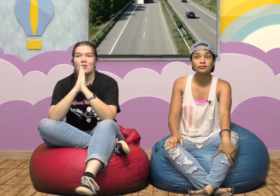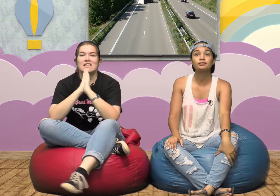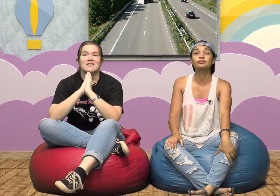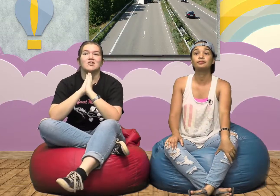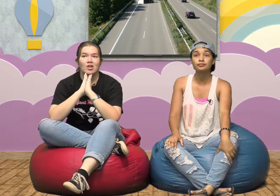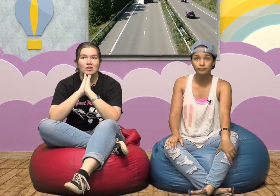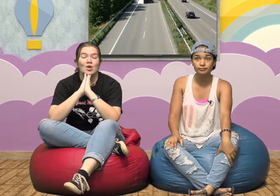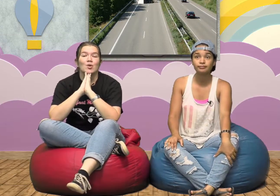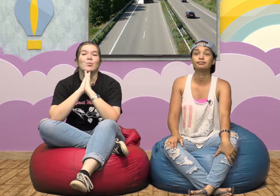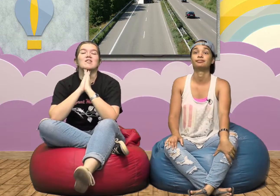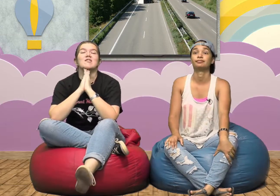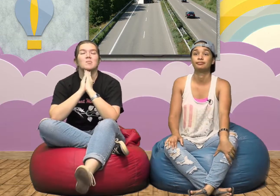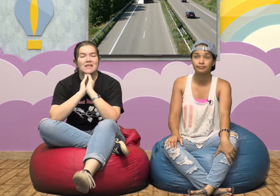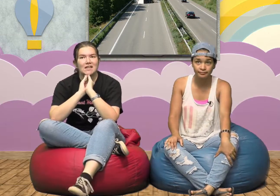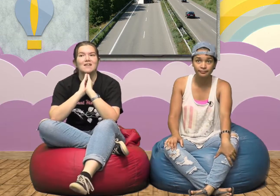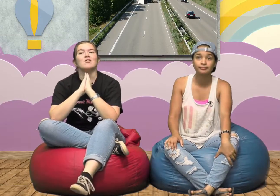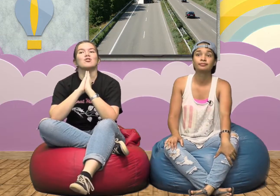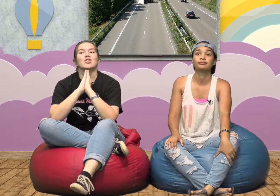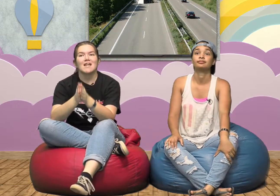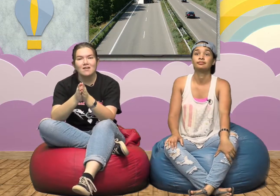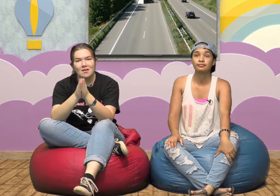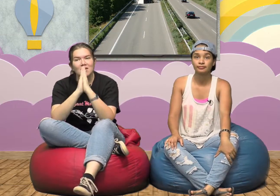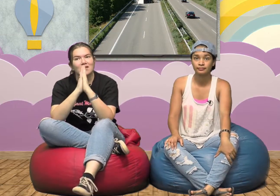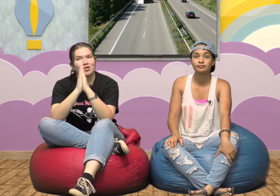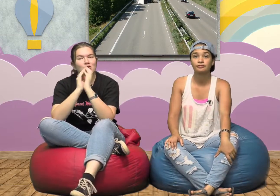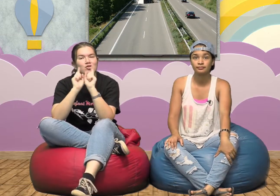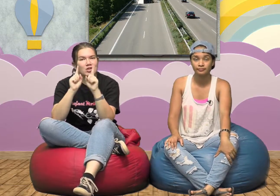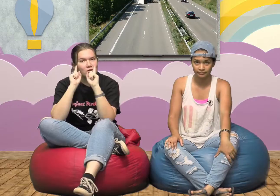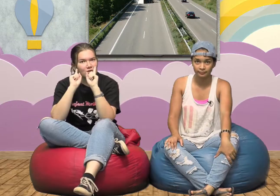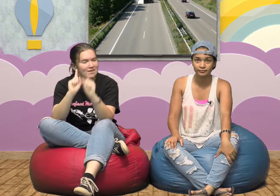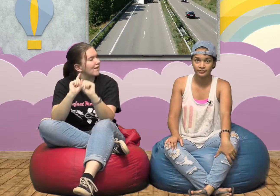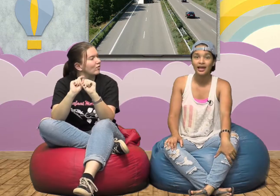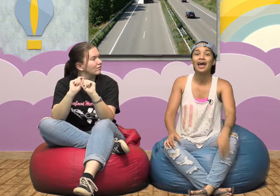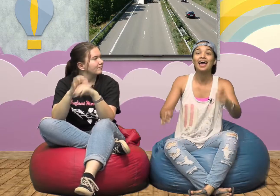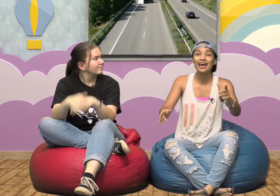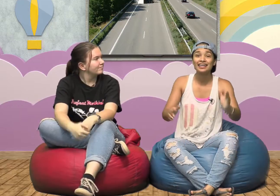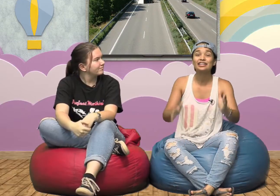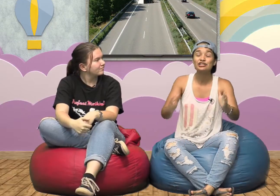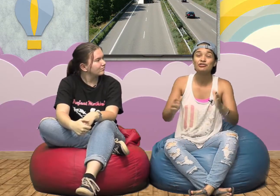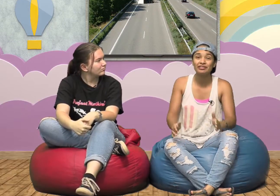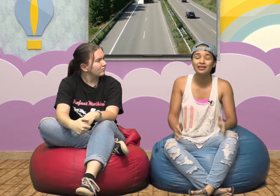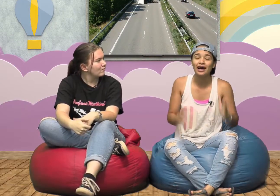car with an adult who is speeding, then you should tell them that they should slow down.